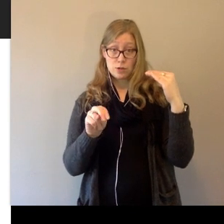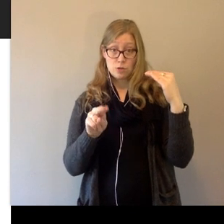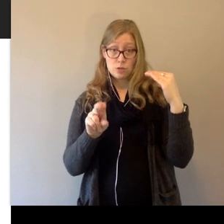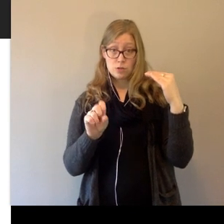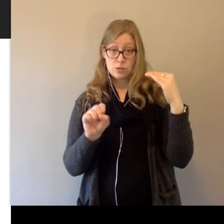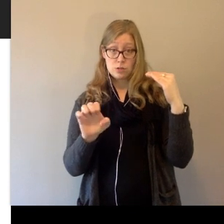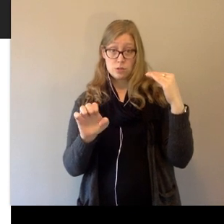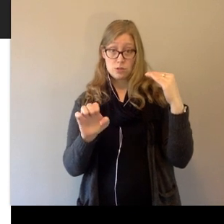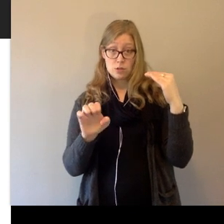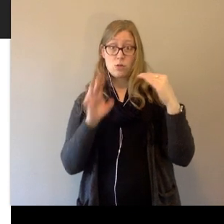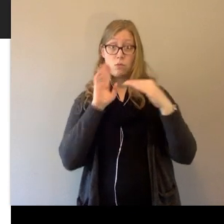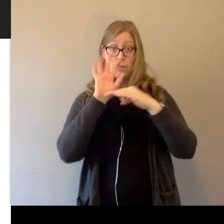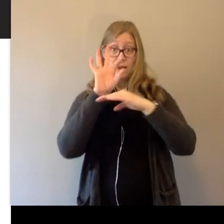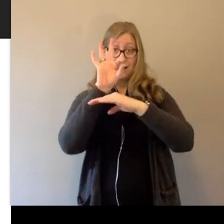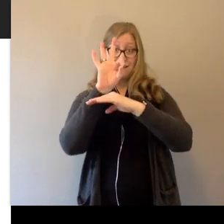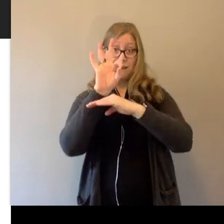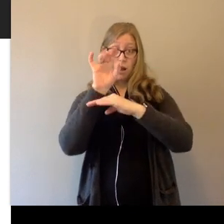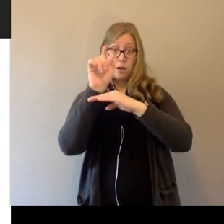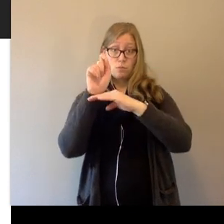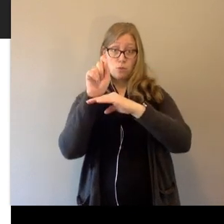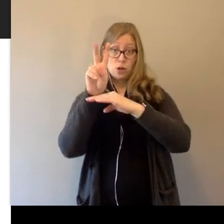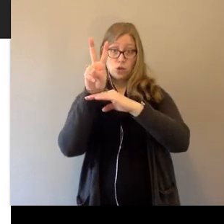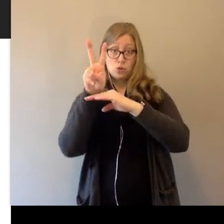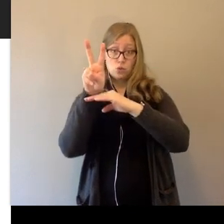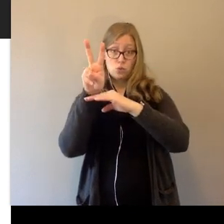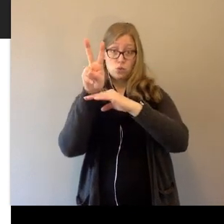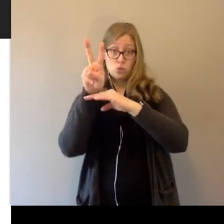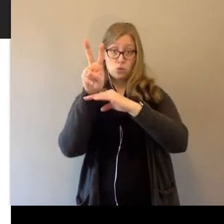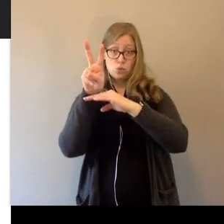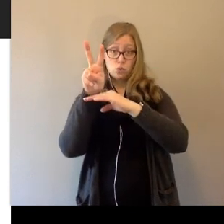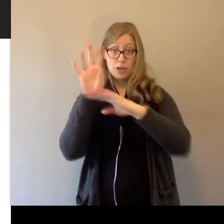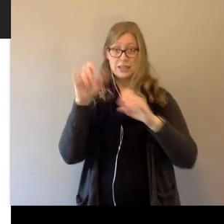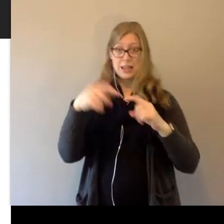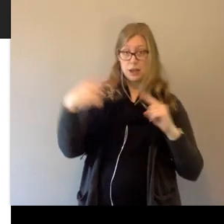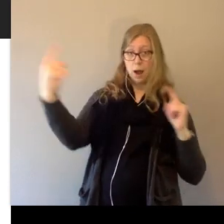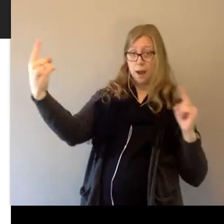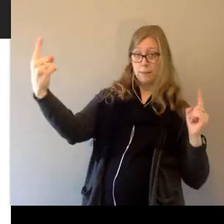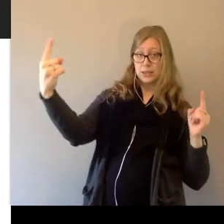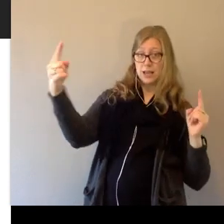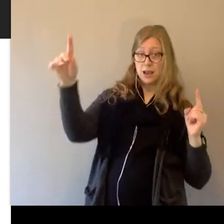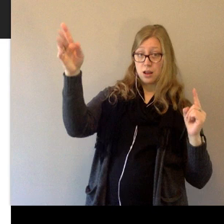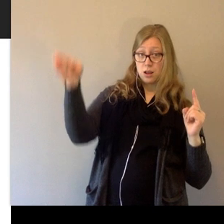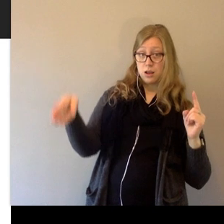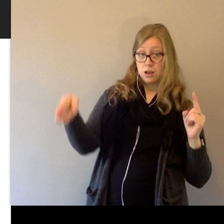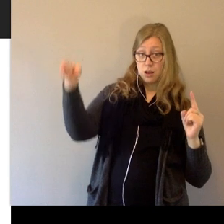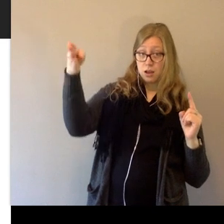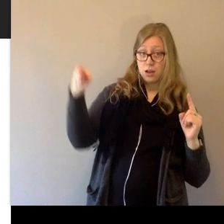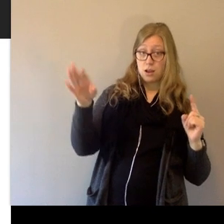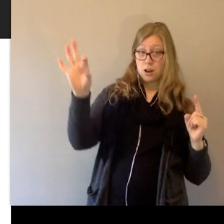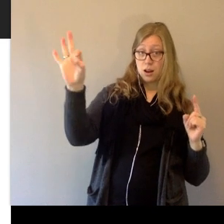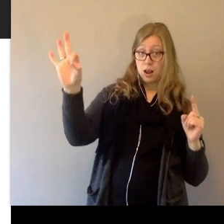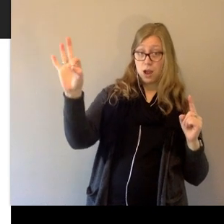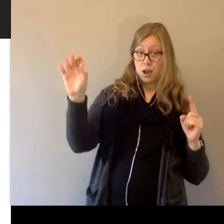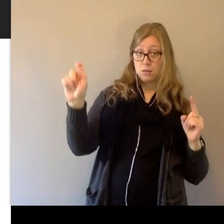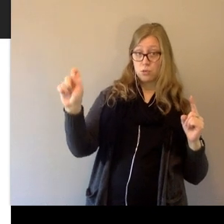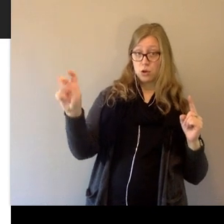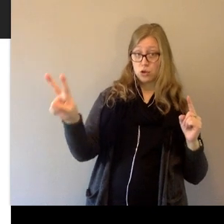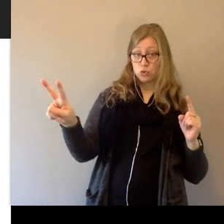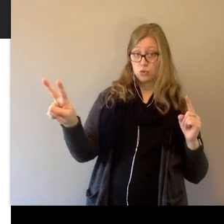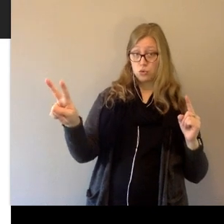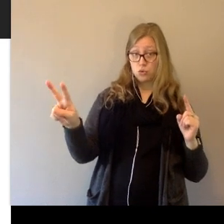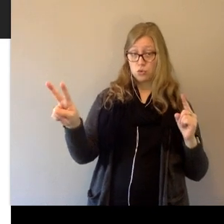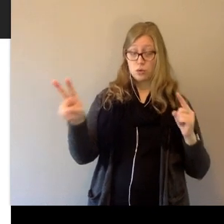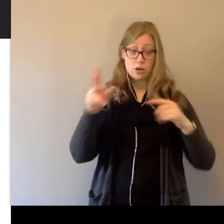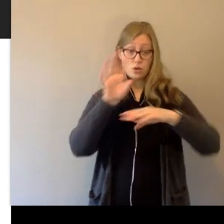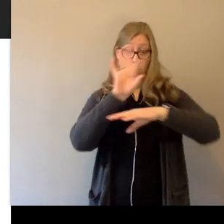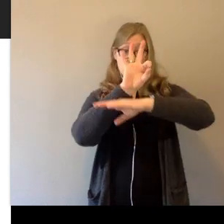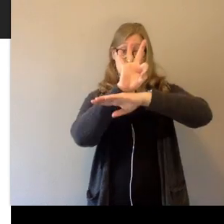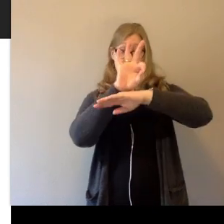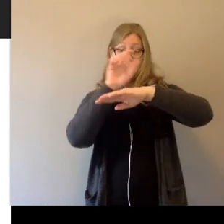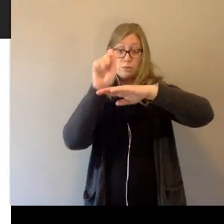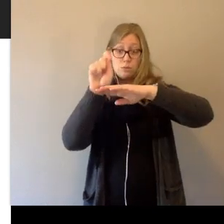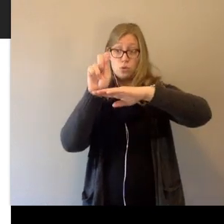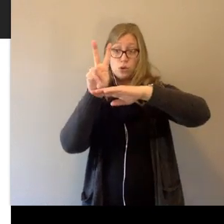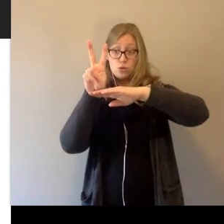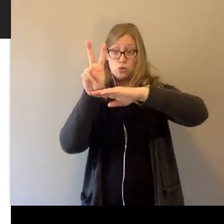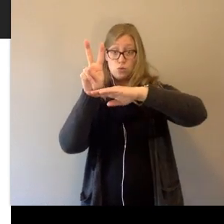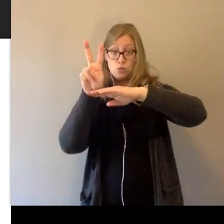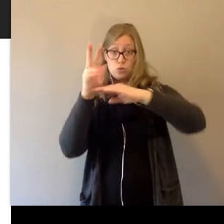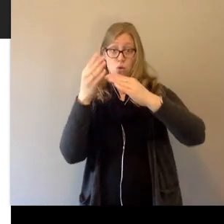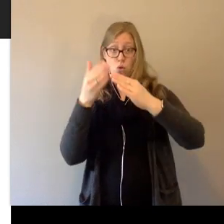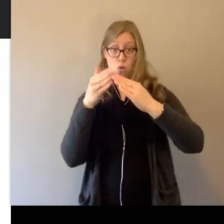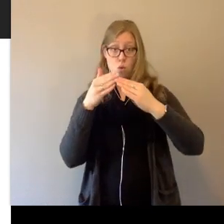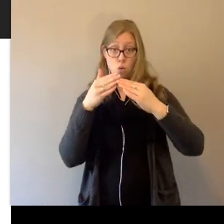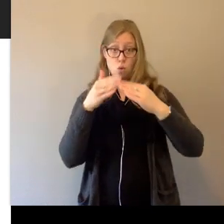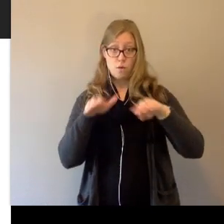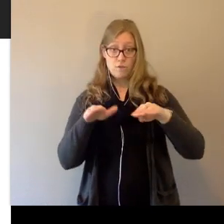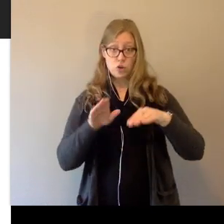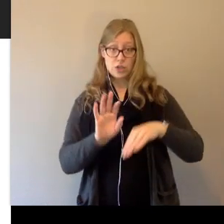that's the opposite side, over z. And that ratio, so opposite over hypotenuse is